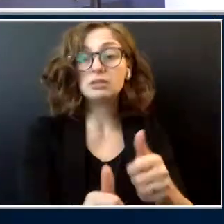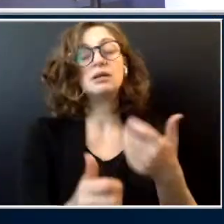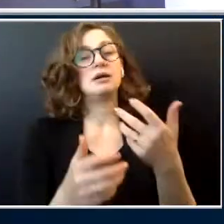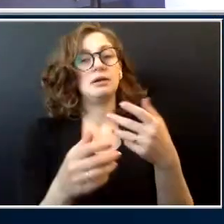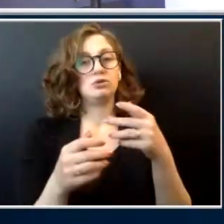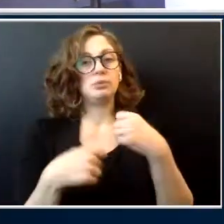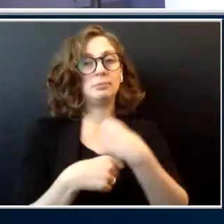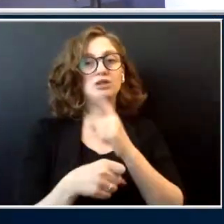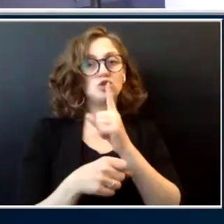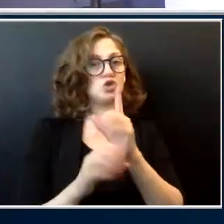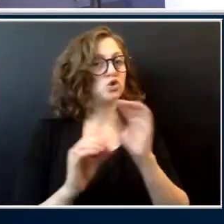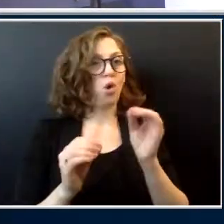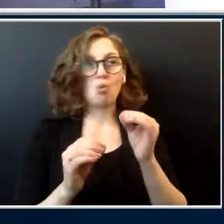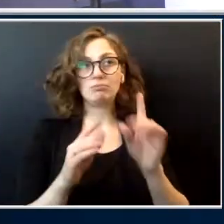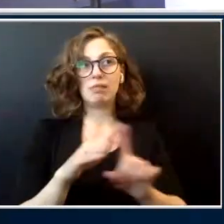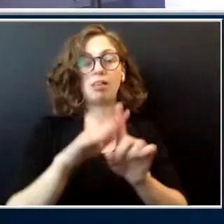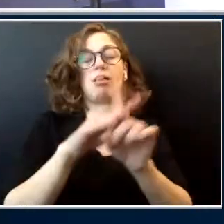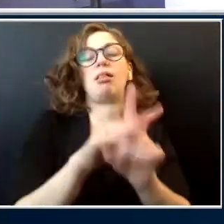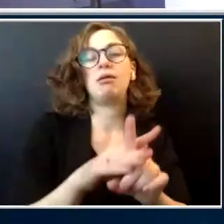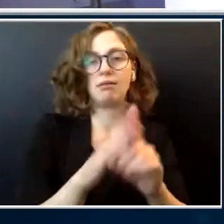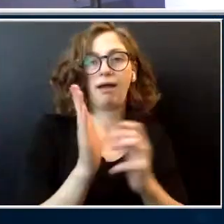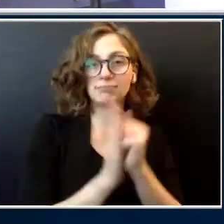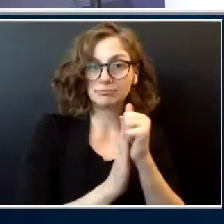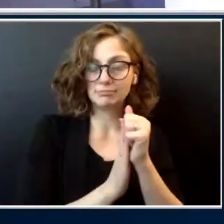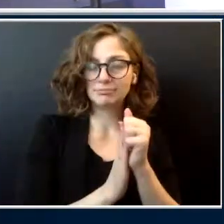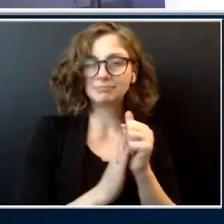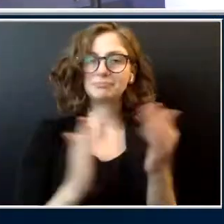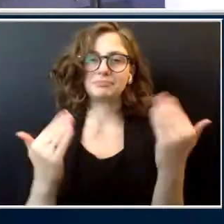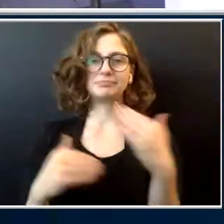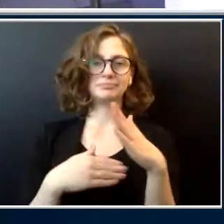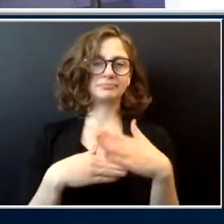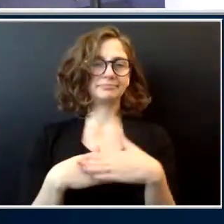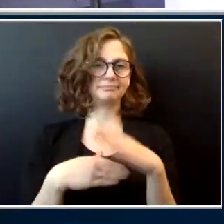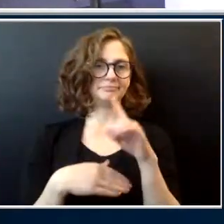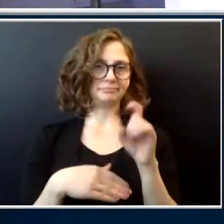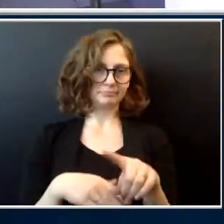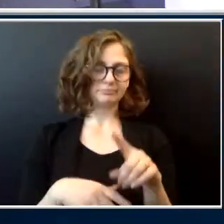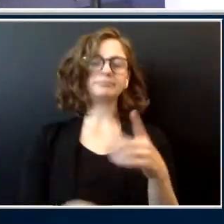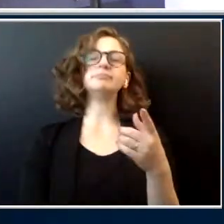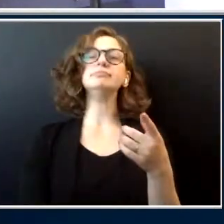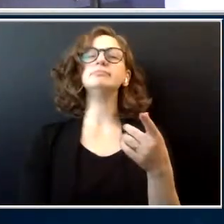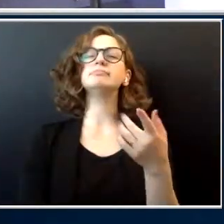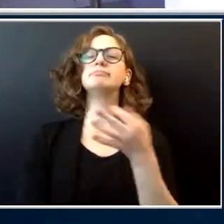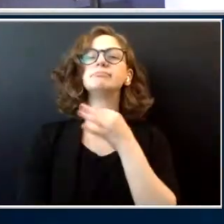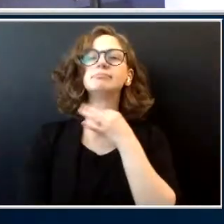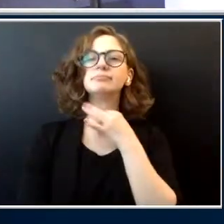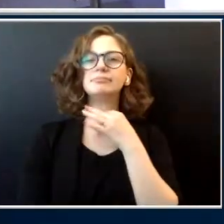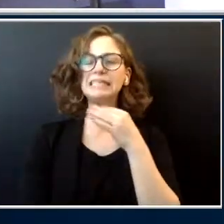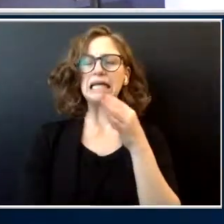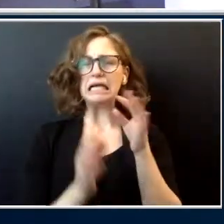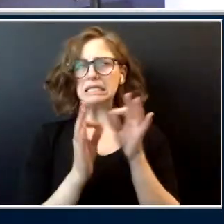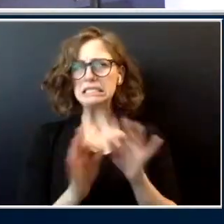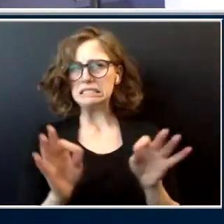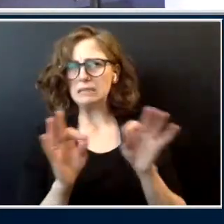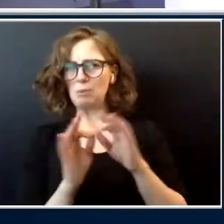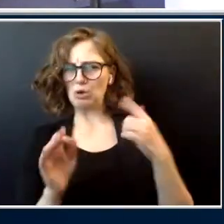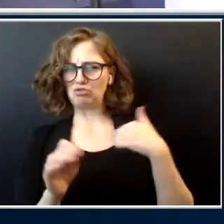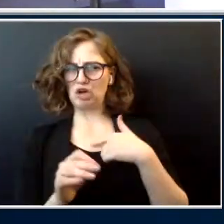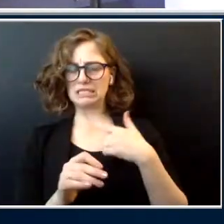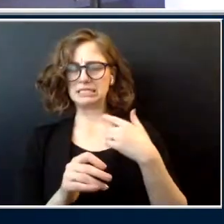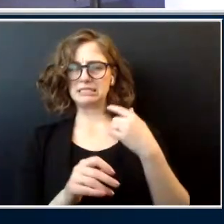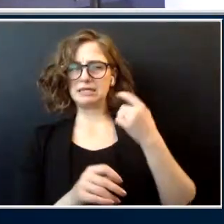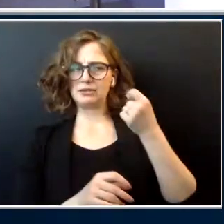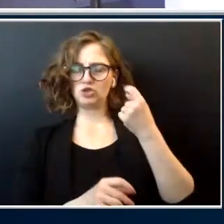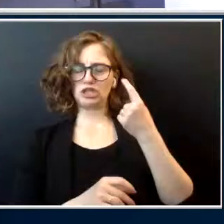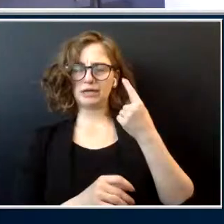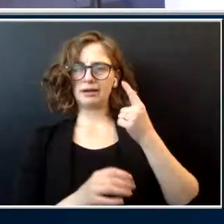We have a question from Denise. This is an interesting one. She writes, is it actually important to understand how a treatment works? Because my